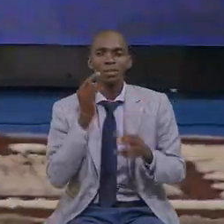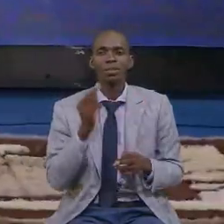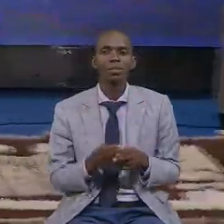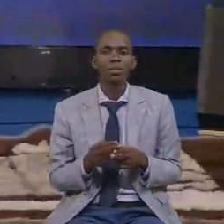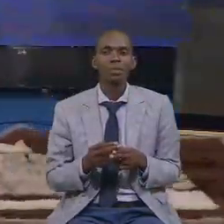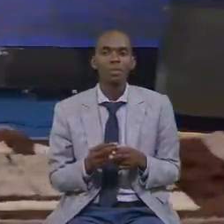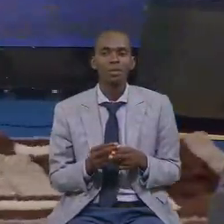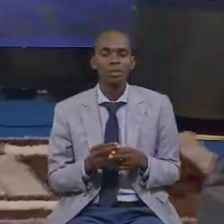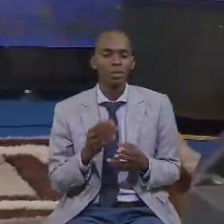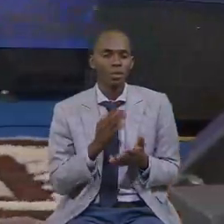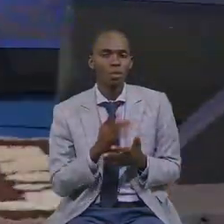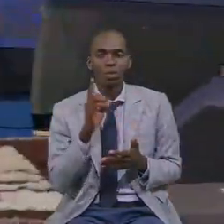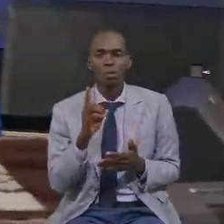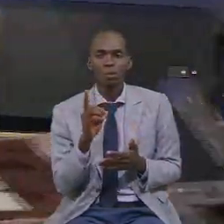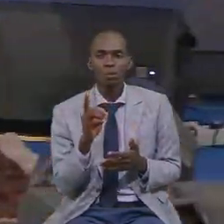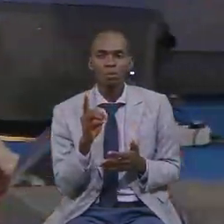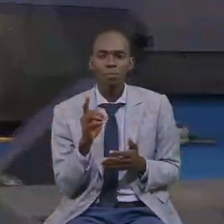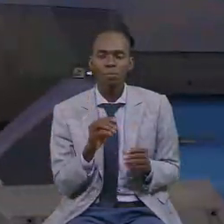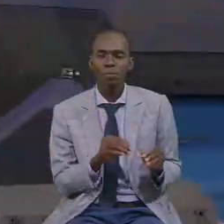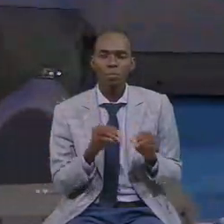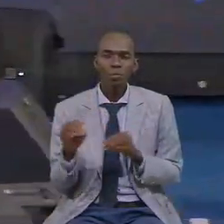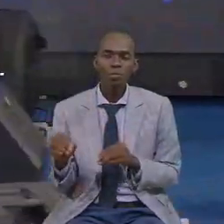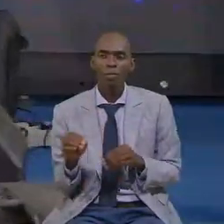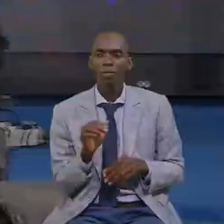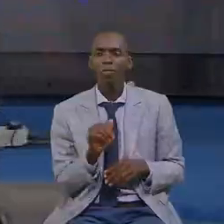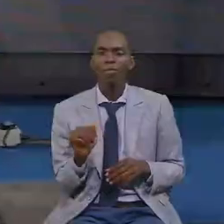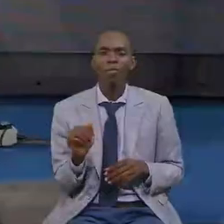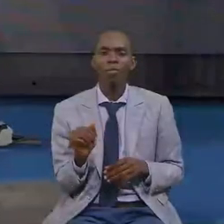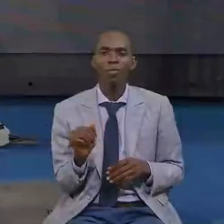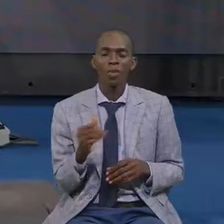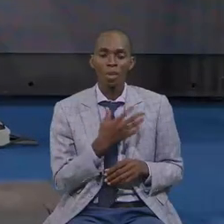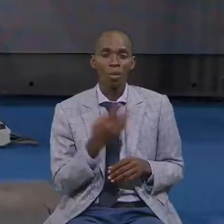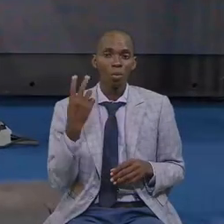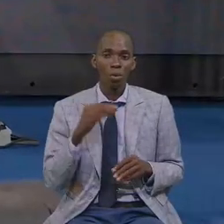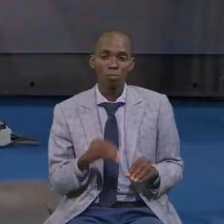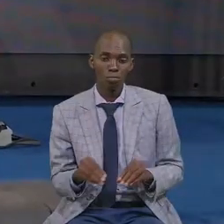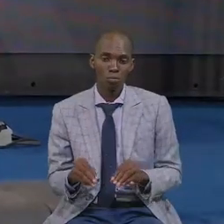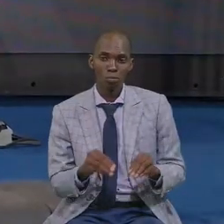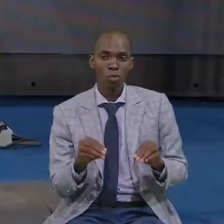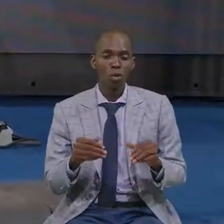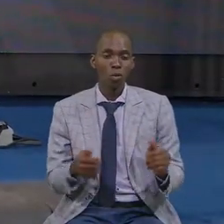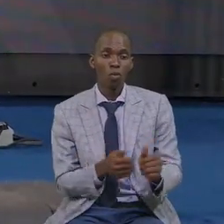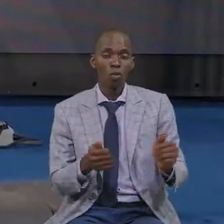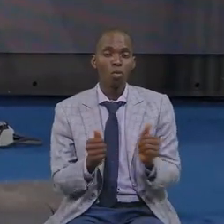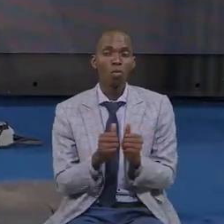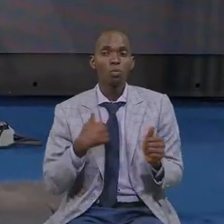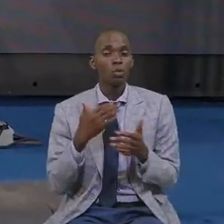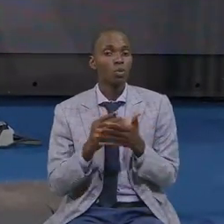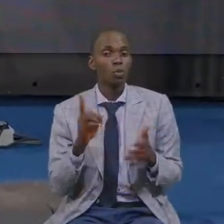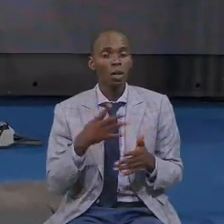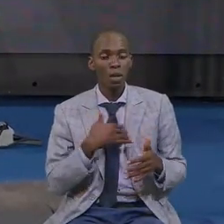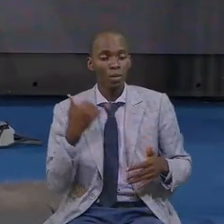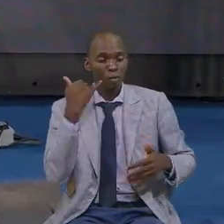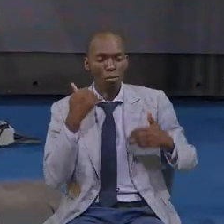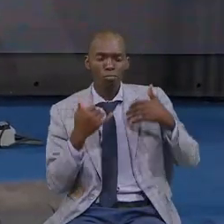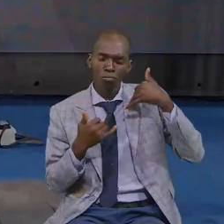Somebody put it on his phone, and he was, going with me somewhere, and his phone rang,